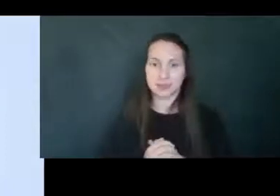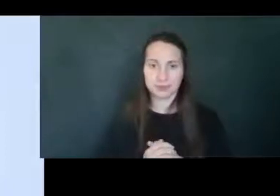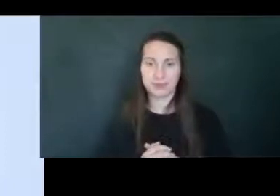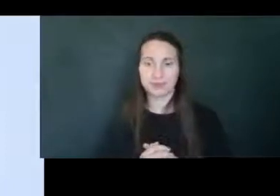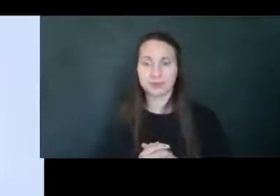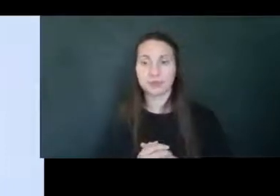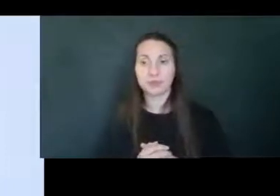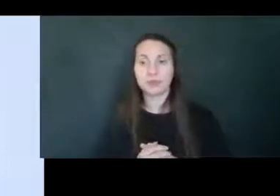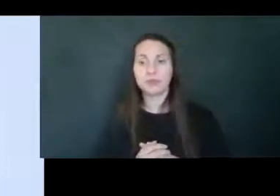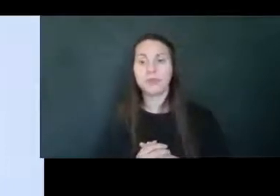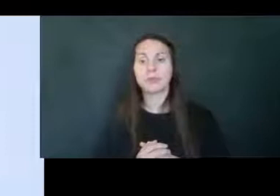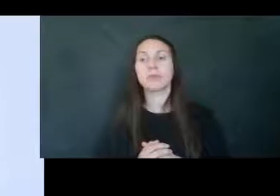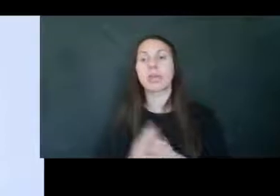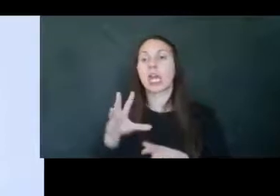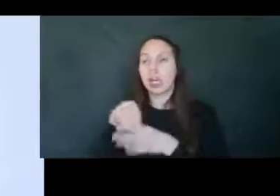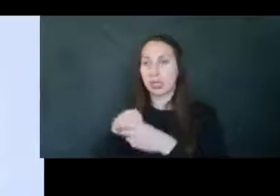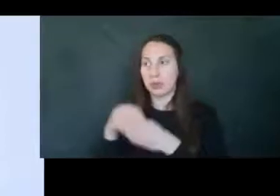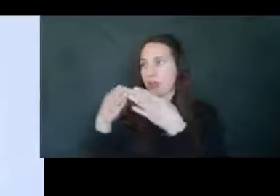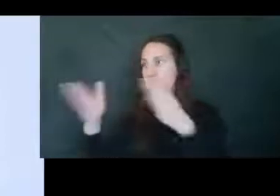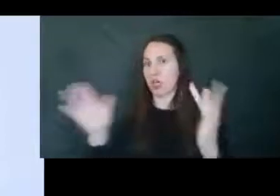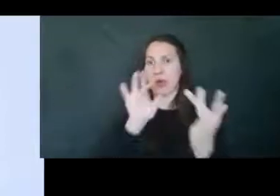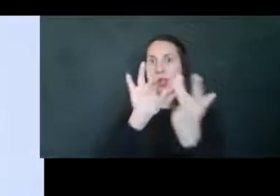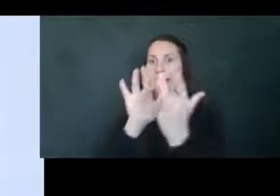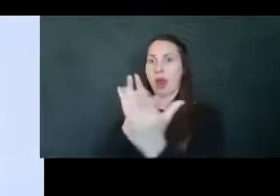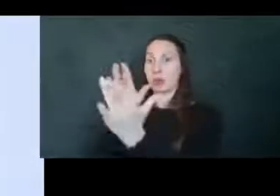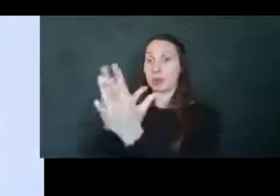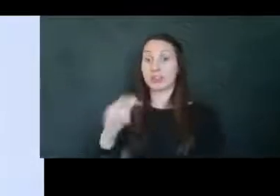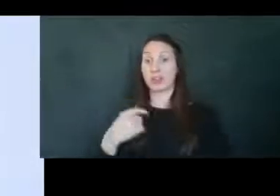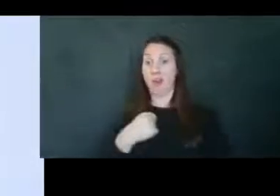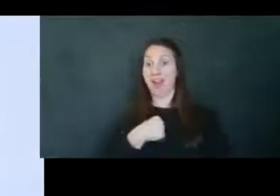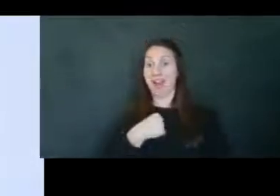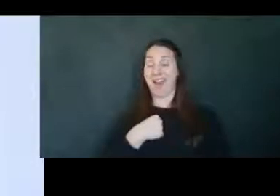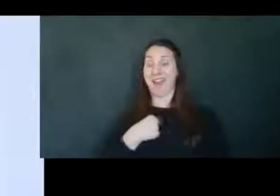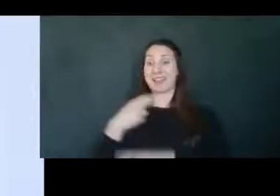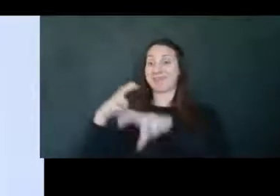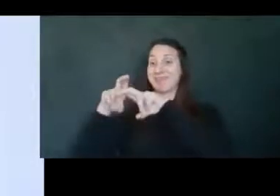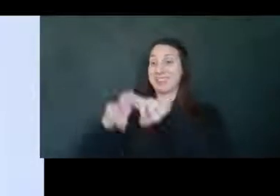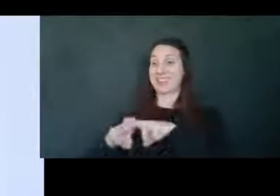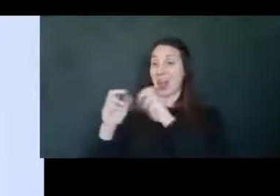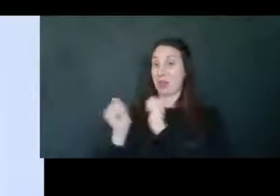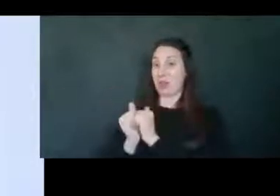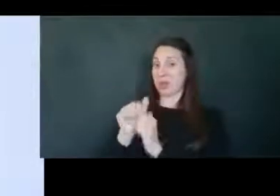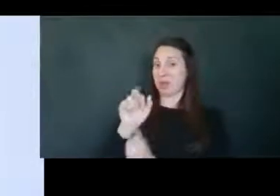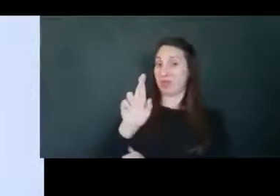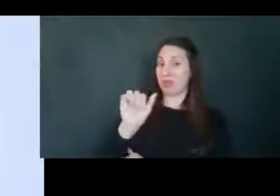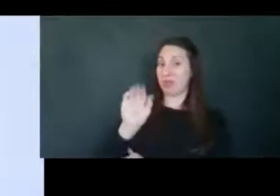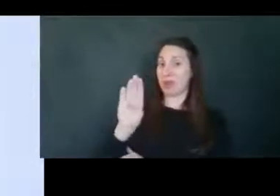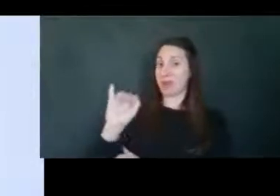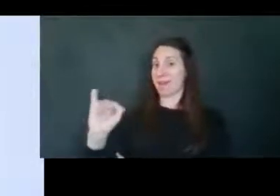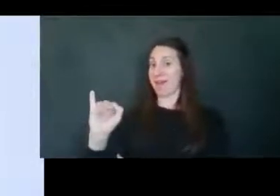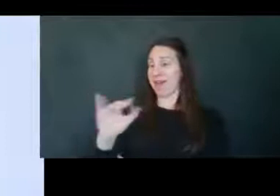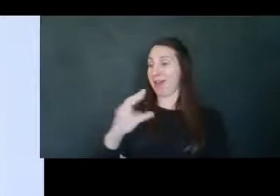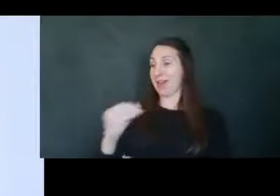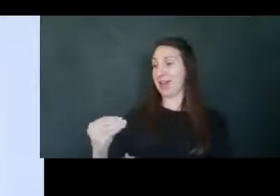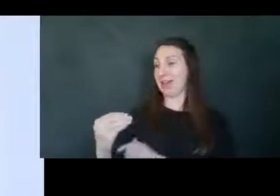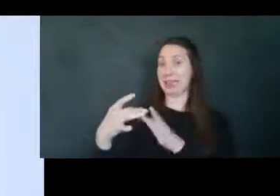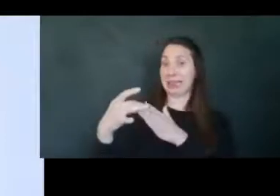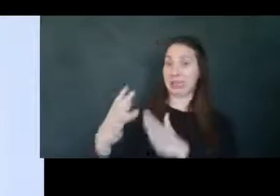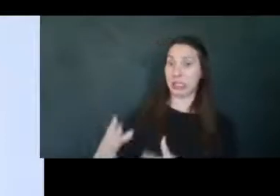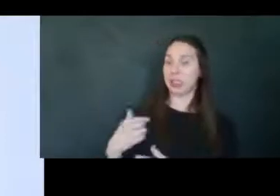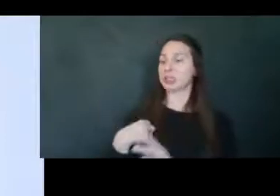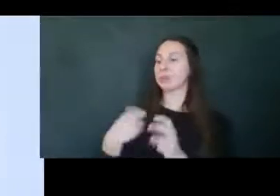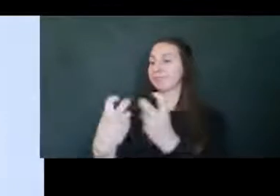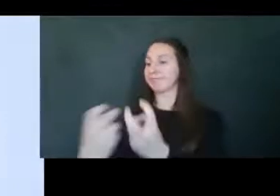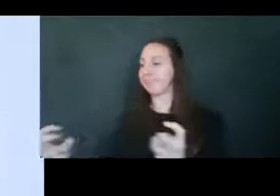I sat with the rabbis, I sat with the key leaders and said, generate names of people who should be